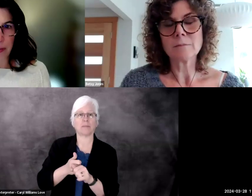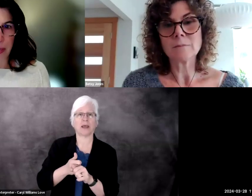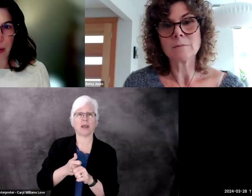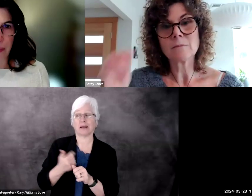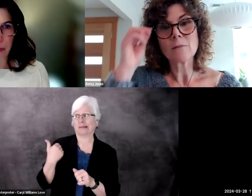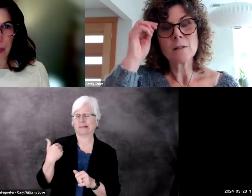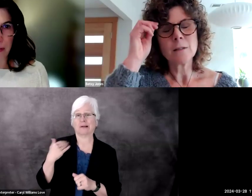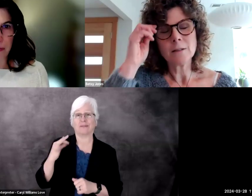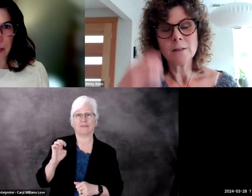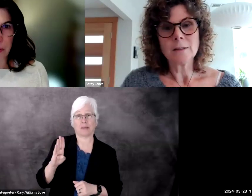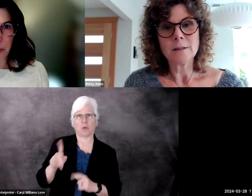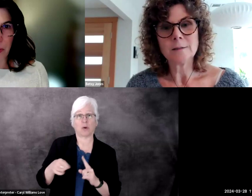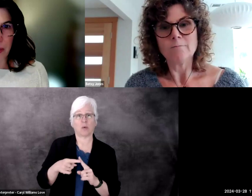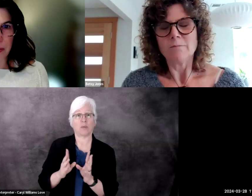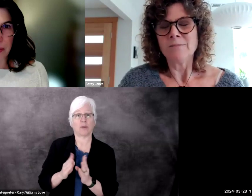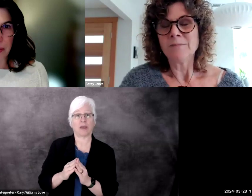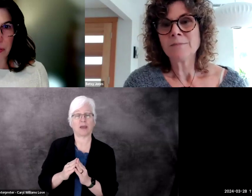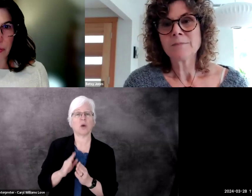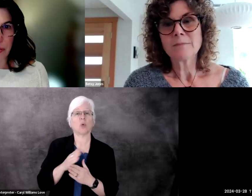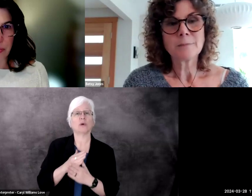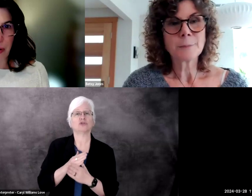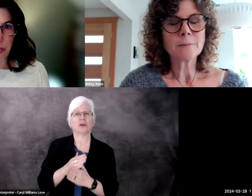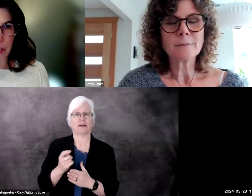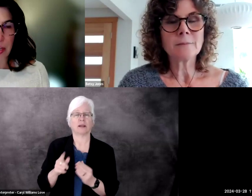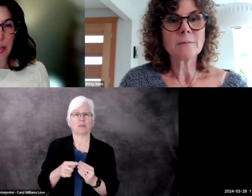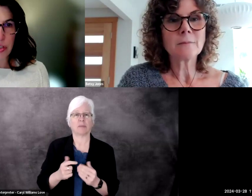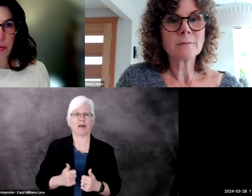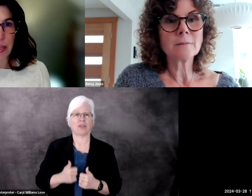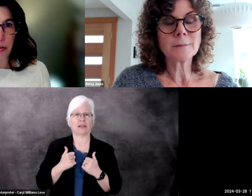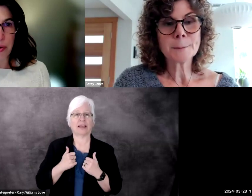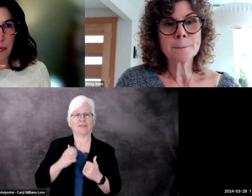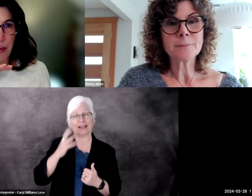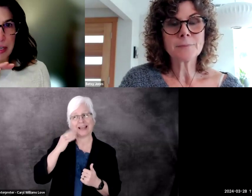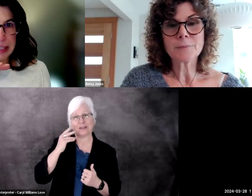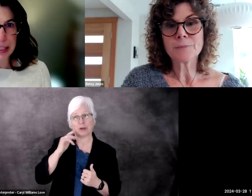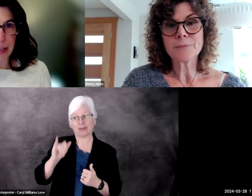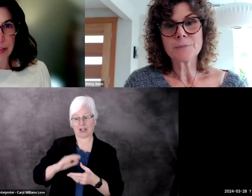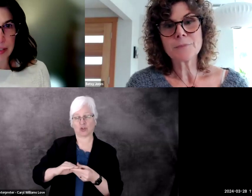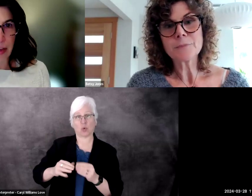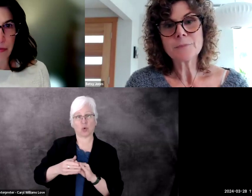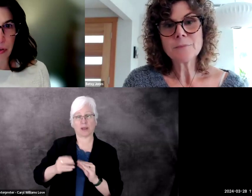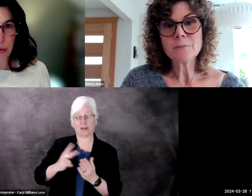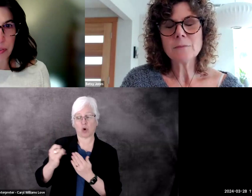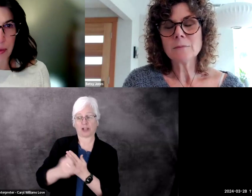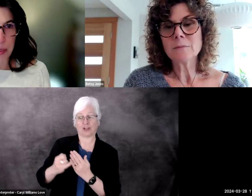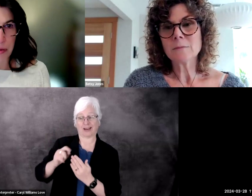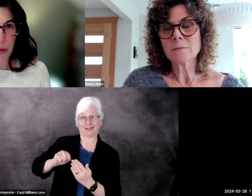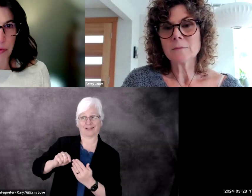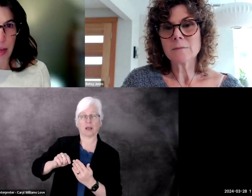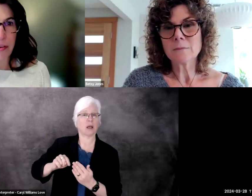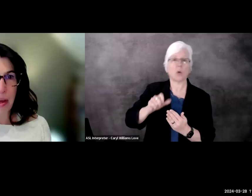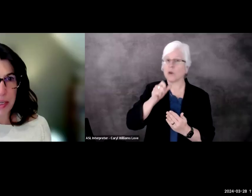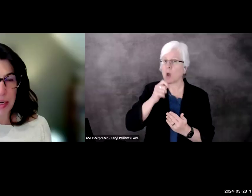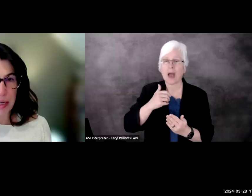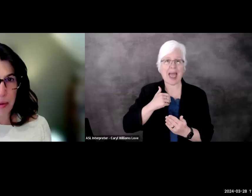shared a little bit about the Lived Experience Stories Project. Just wanted to let you know, we don't have any details yet for you to update you on.